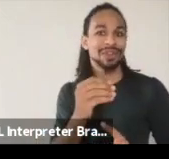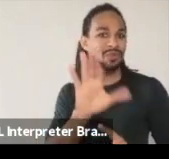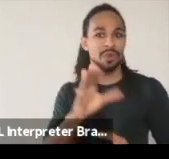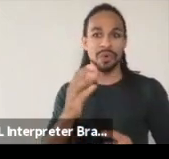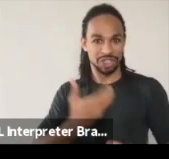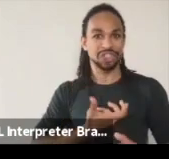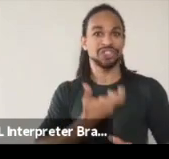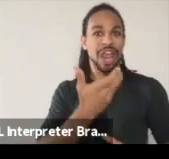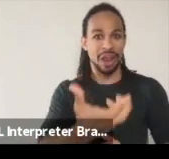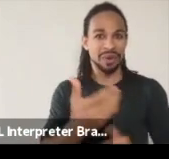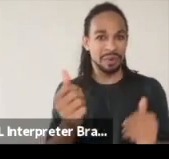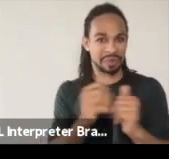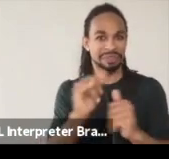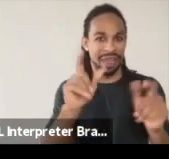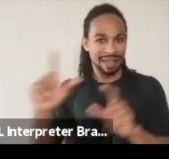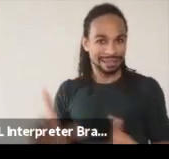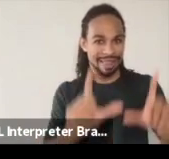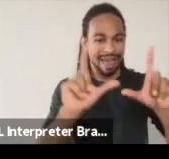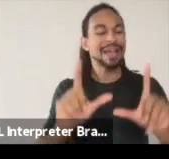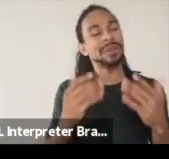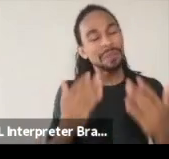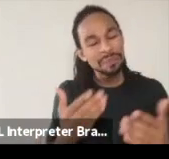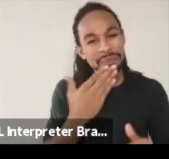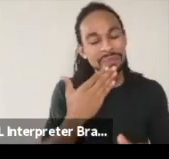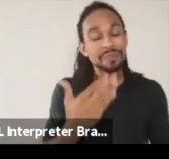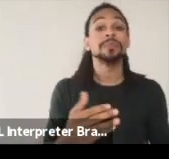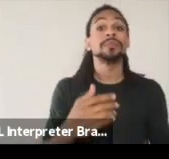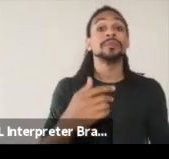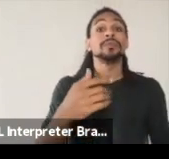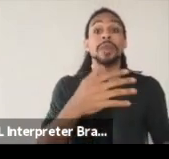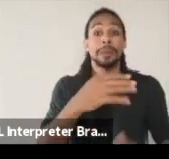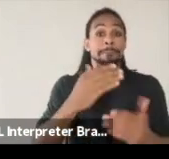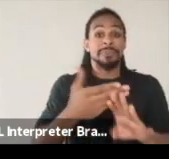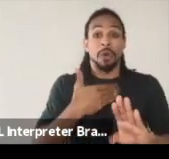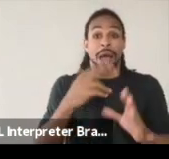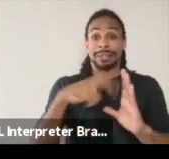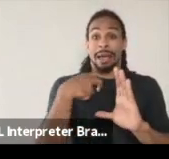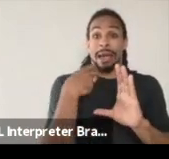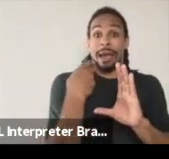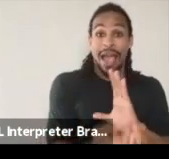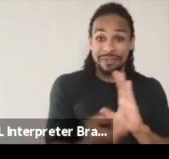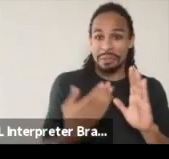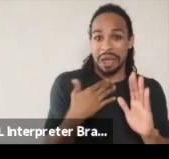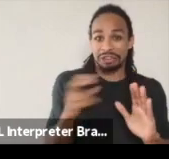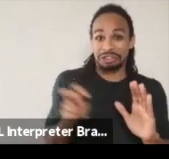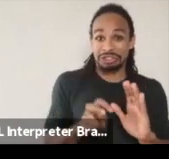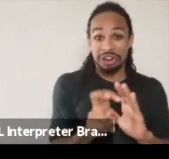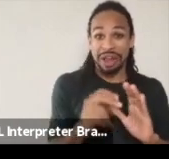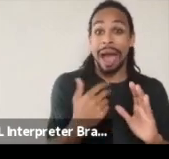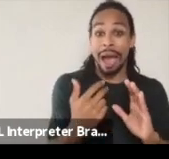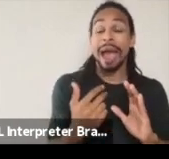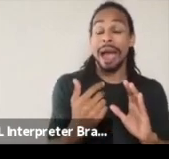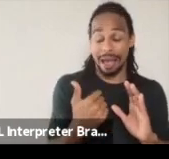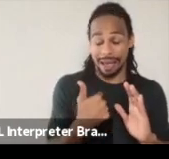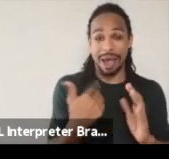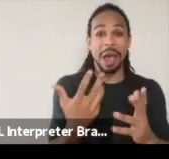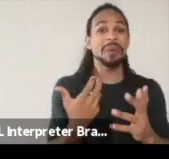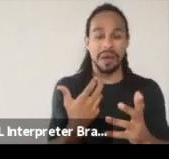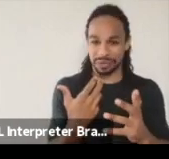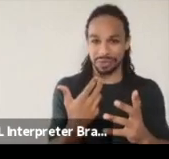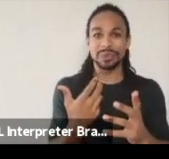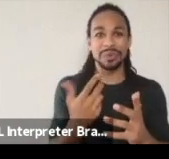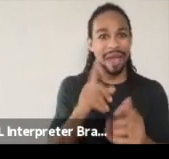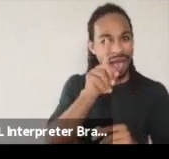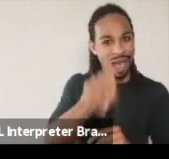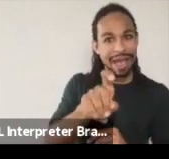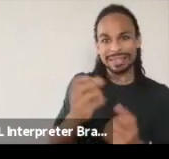So for me, and I really want to honor before I dive into a little bit of my journey, how many of you in the chat decided